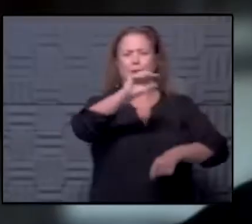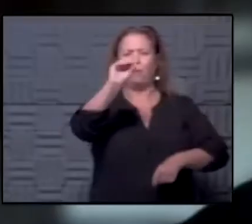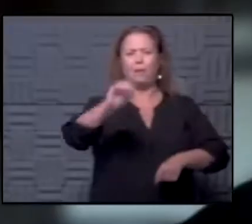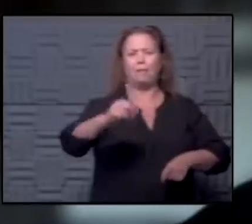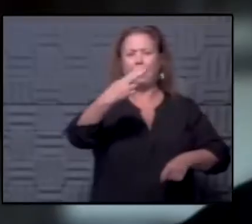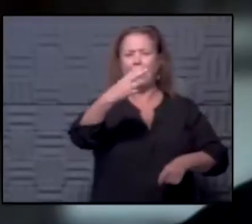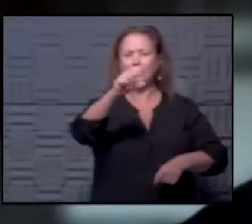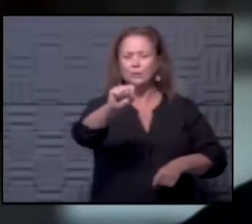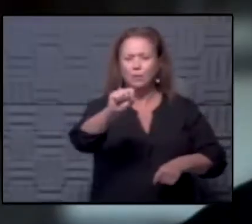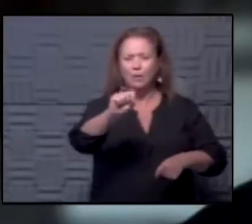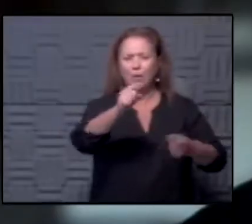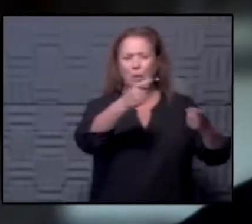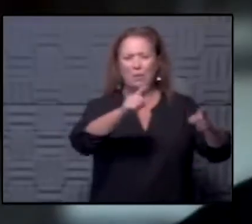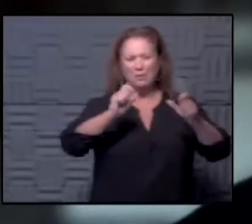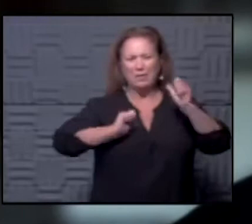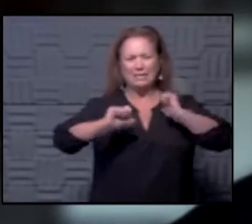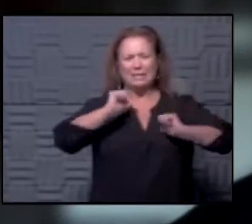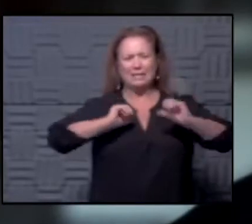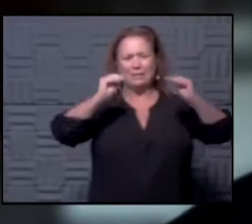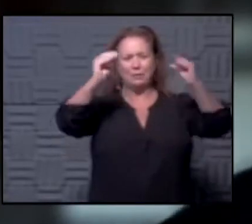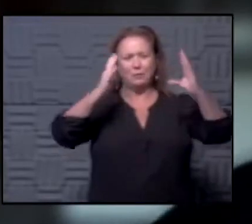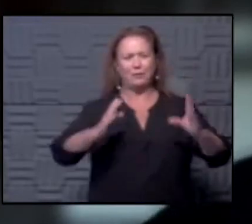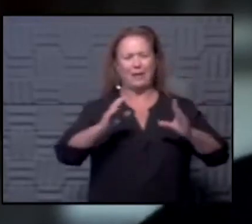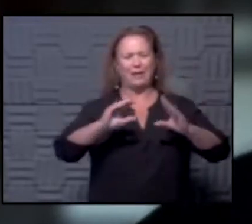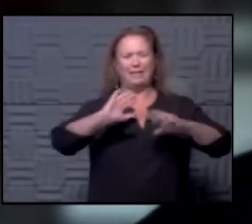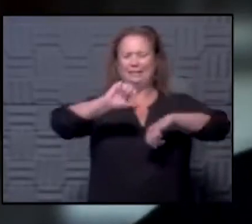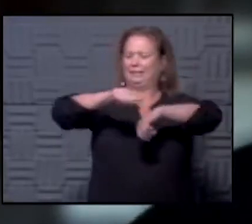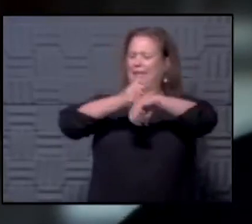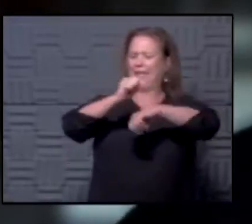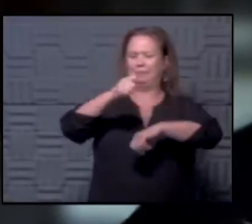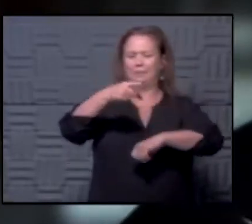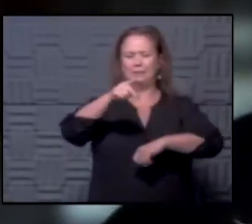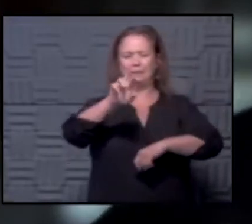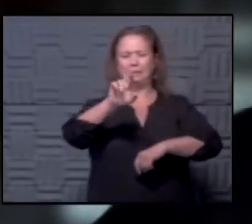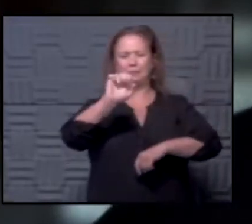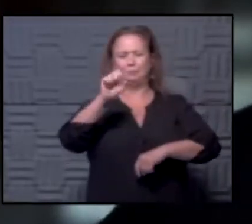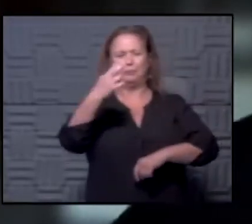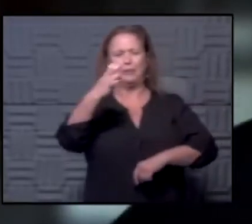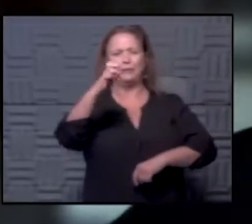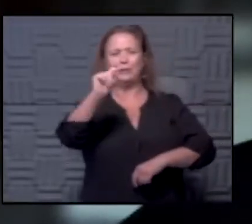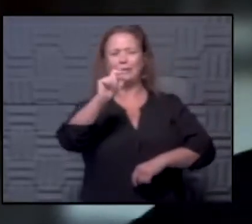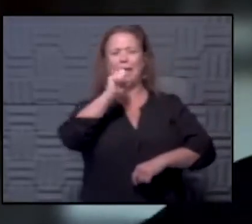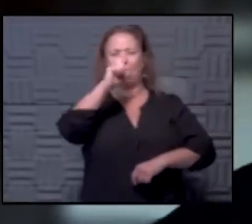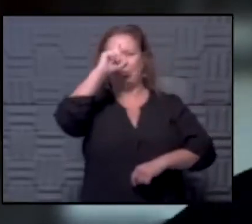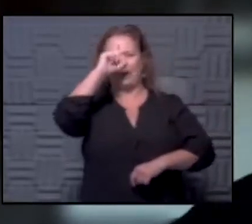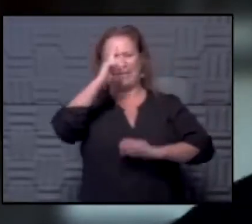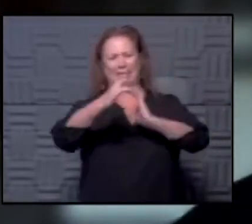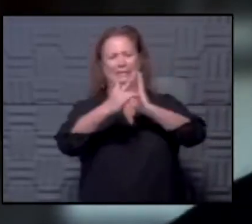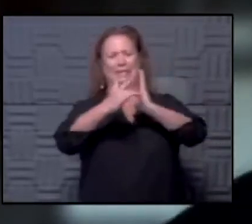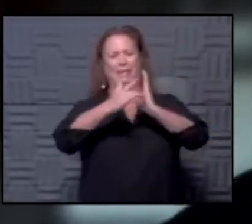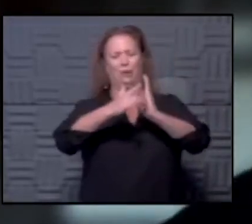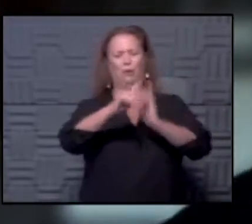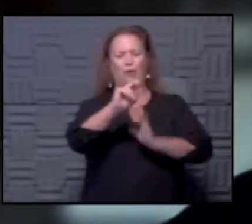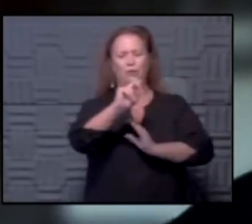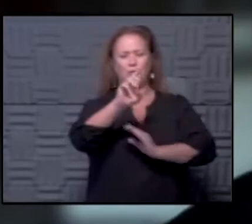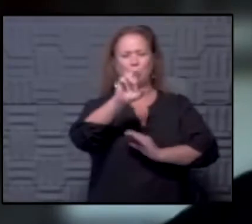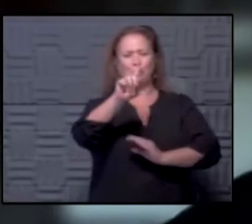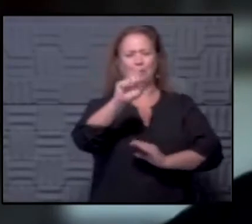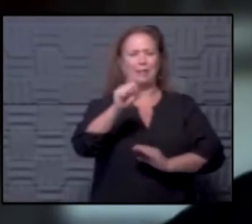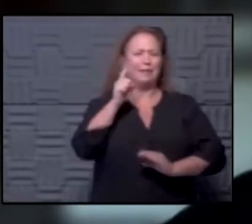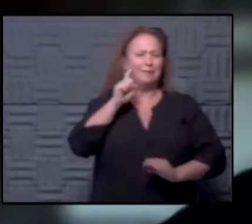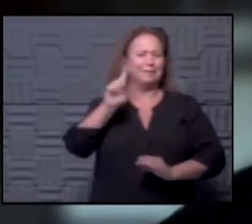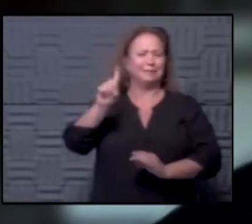High School, and what are you doing as a theater teacher creating spreadsheets? I don't think of the theater teachers as being, techno nerds like Hawkeye or